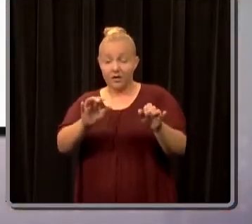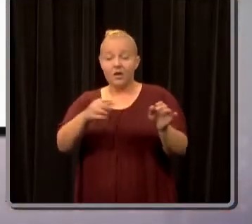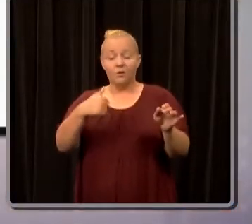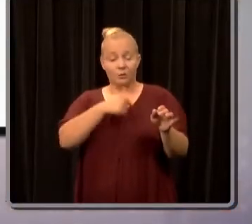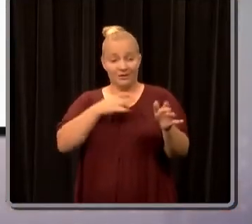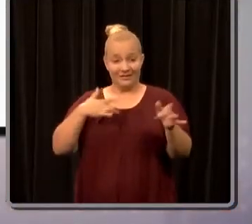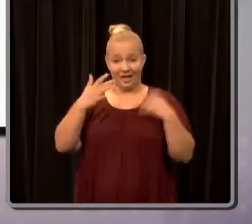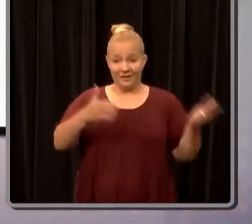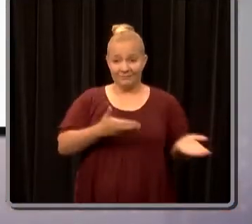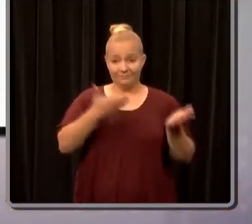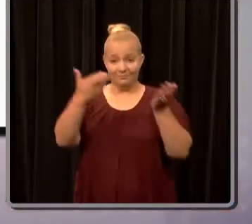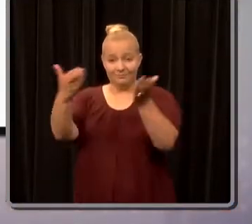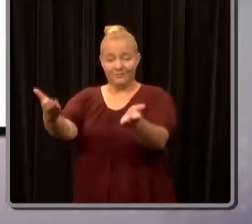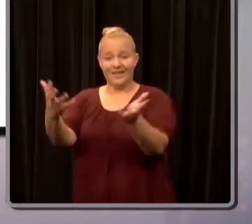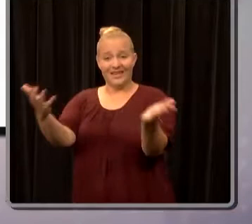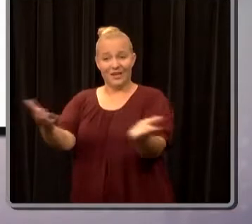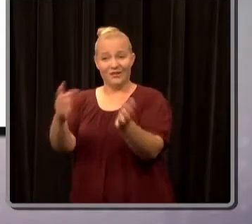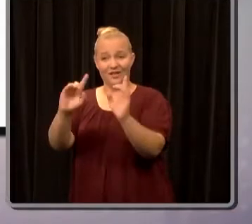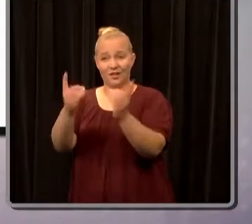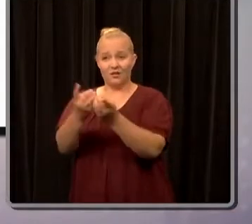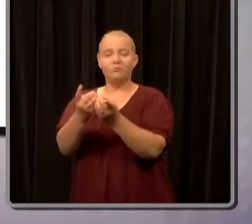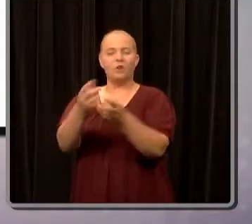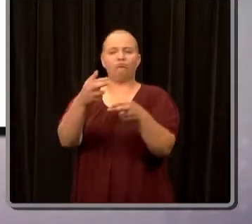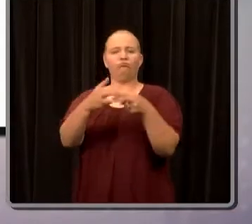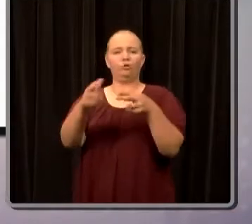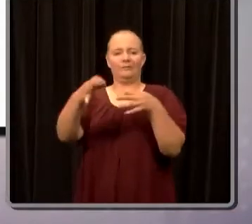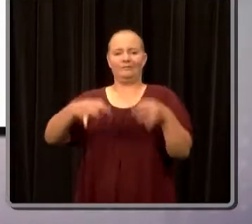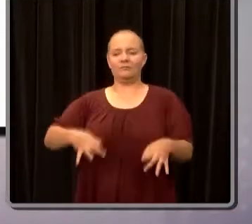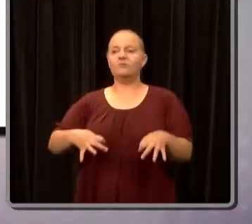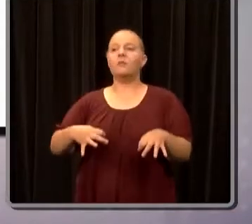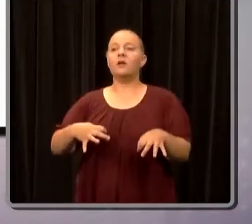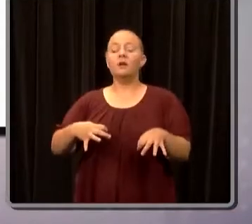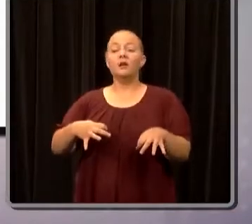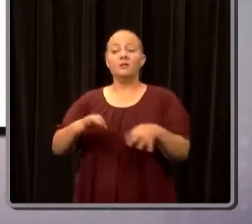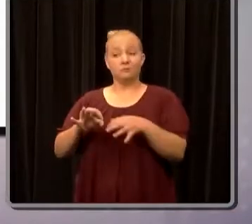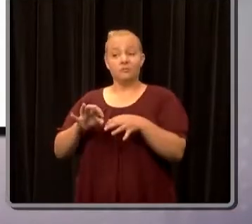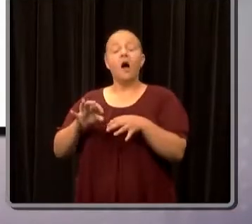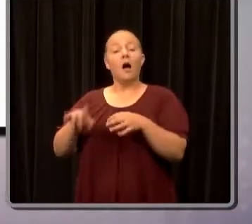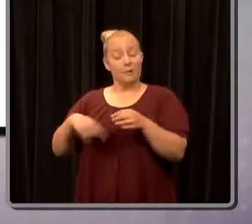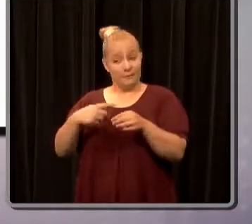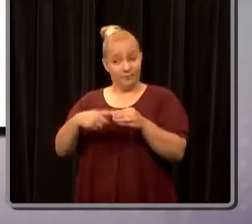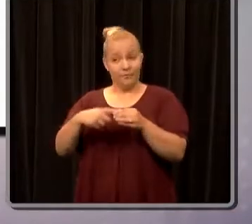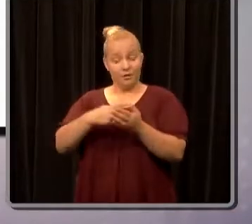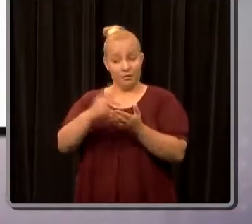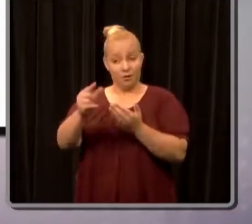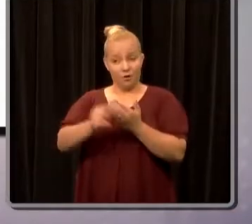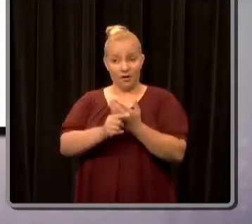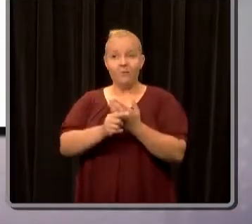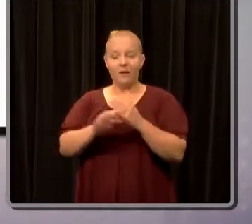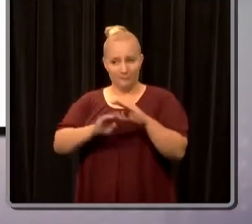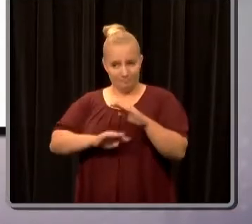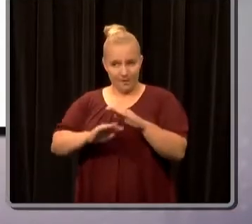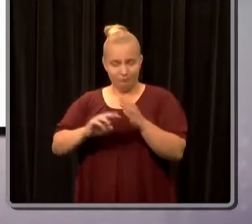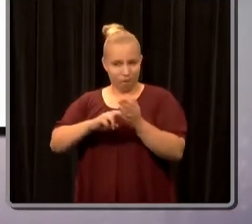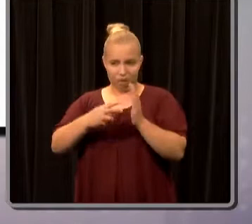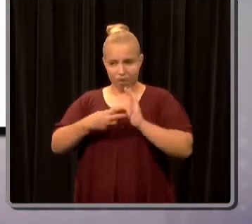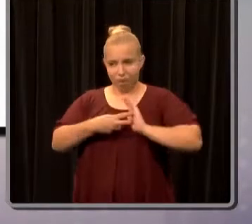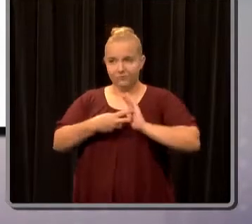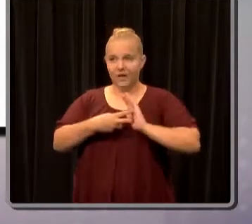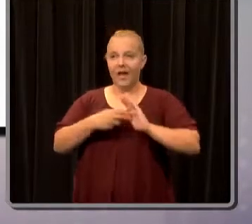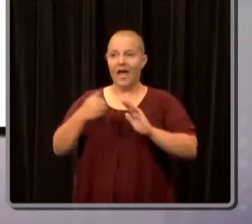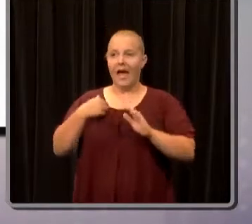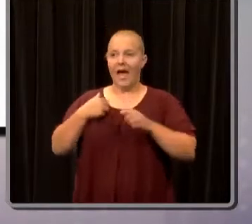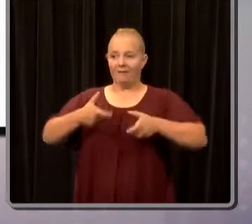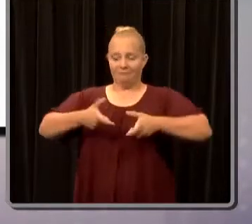district. Thought we'd just do a brief overview of the program, and basically what the crisis alert system is a wearable